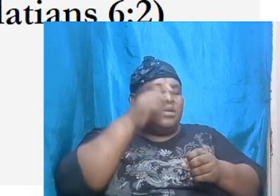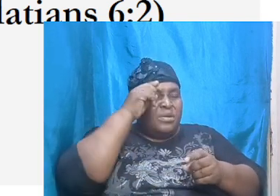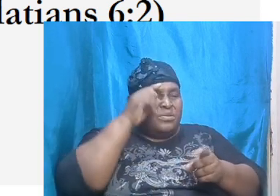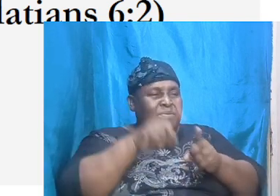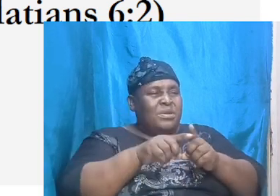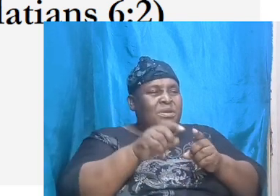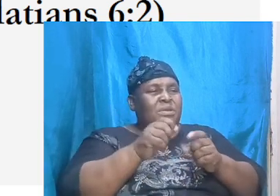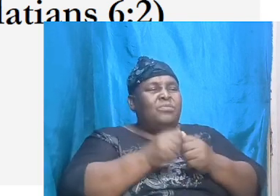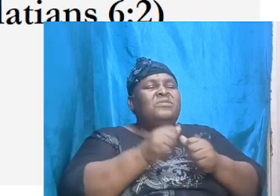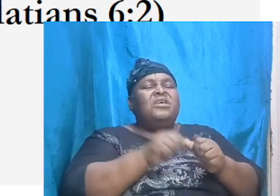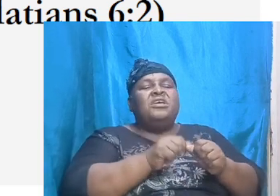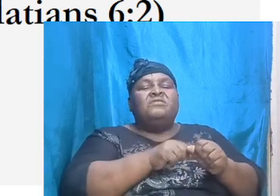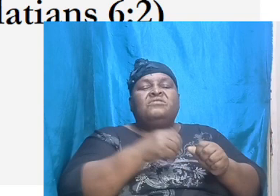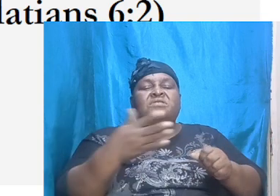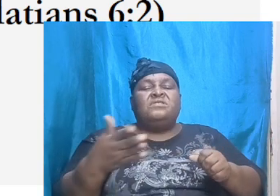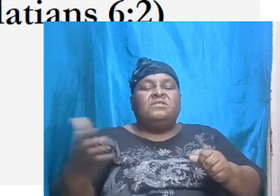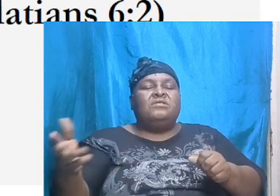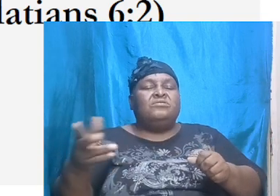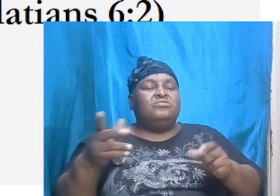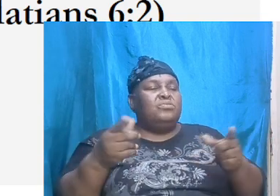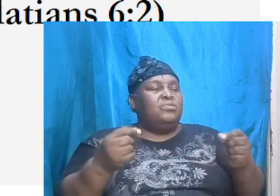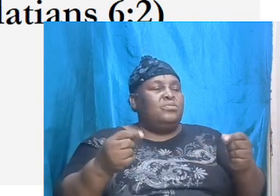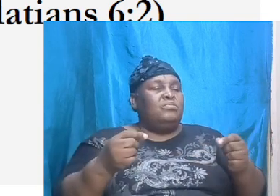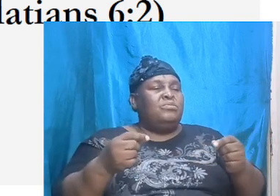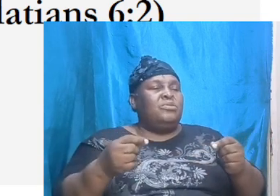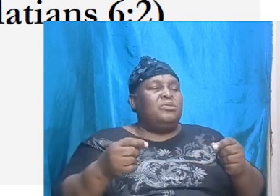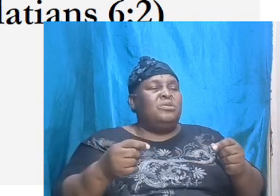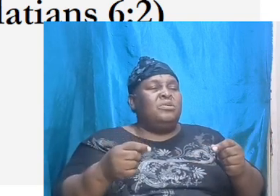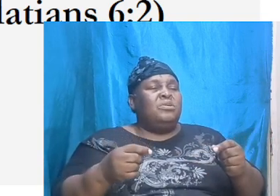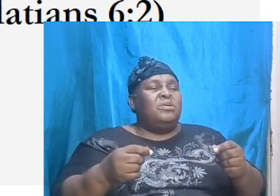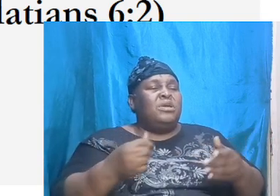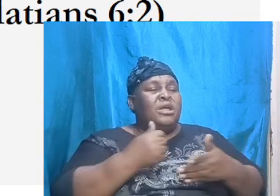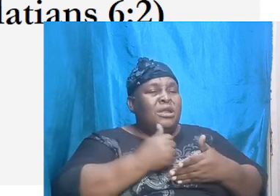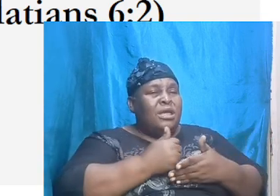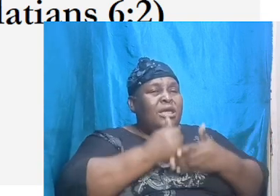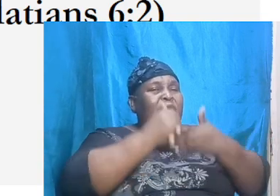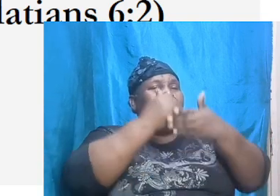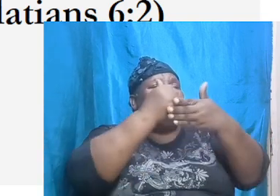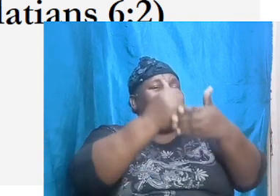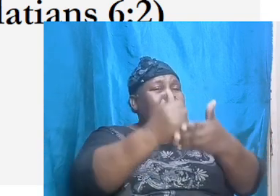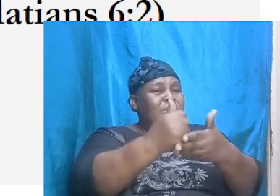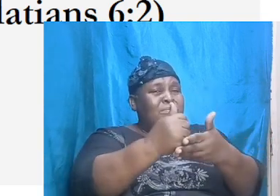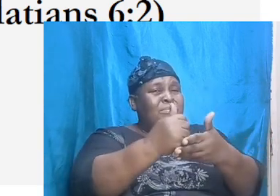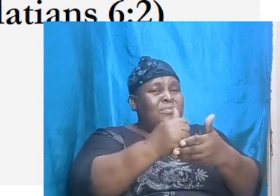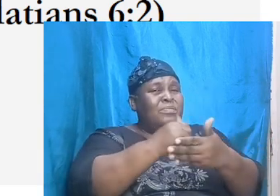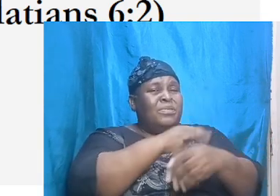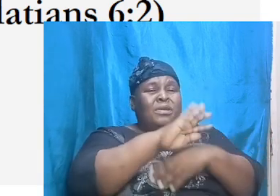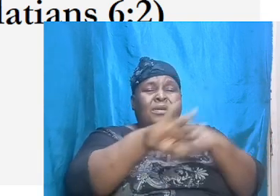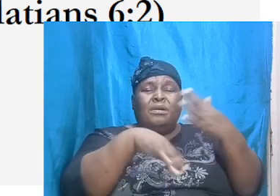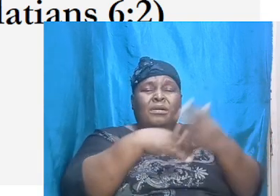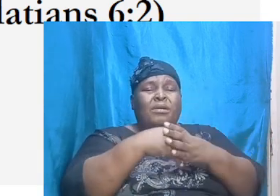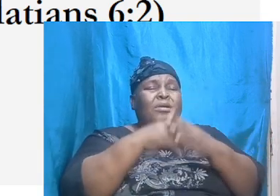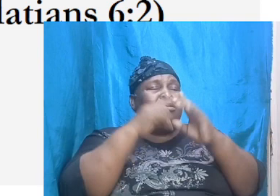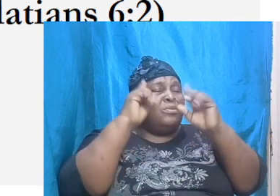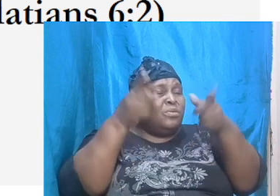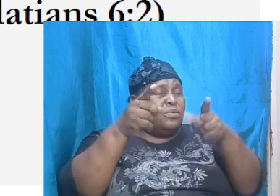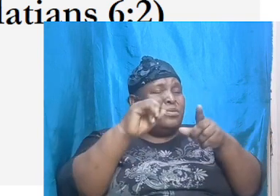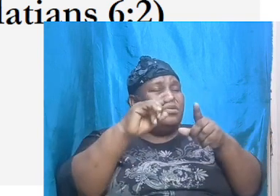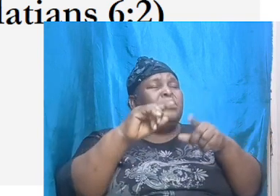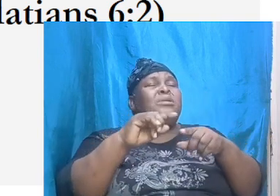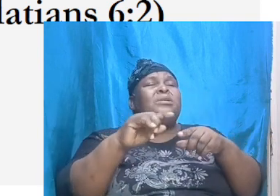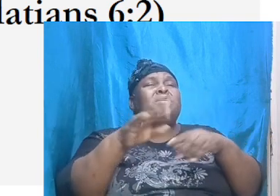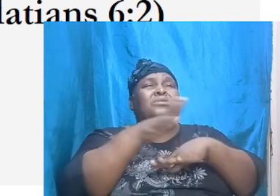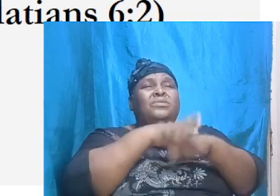do. But you can bear their burden, because every child of God, we all have one aim. We are all going up to Jerusalem